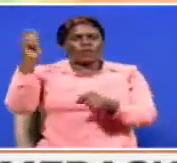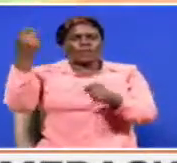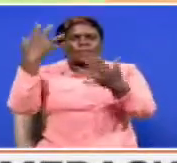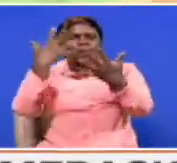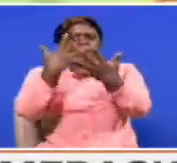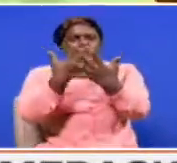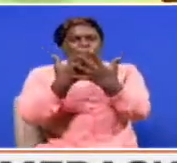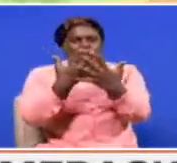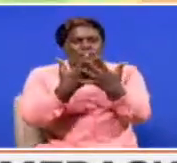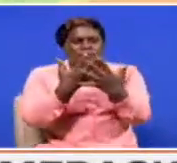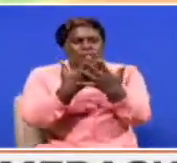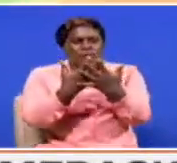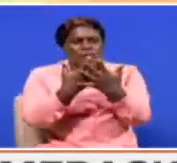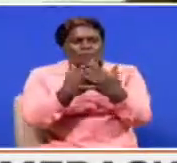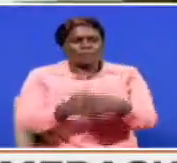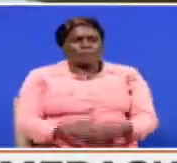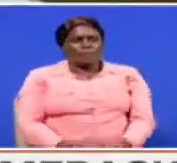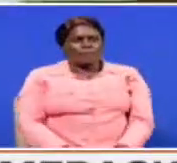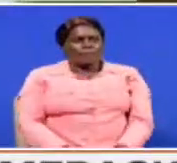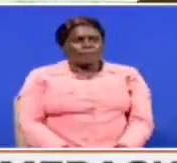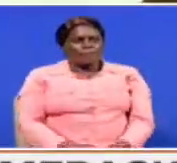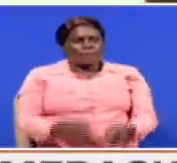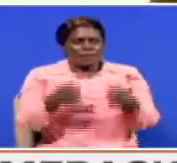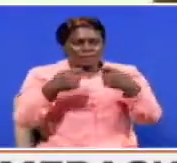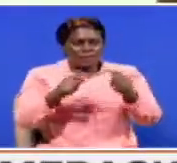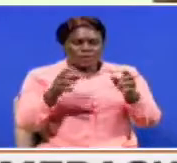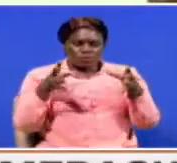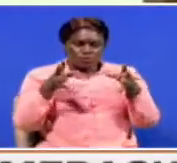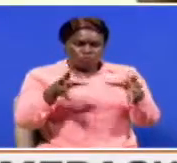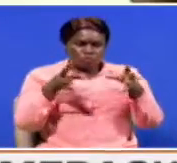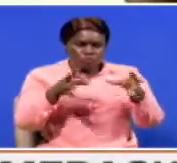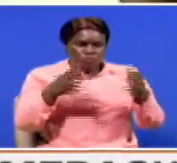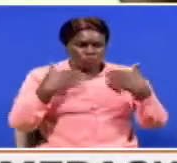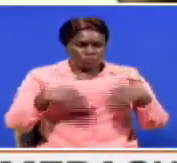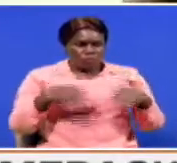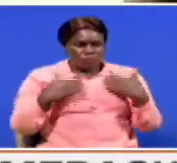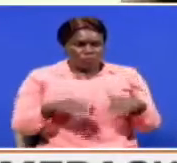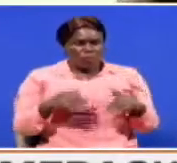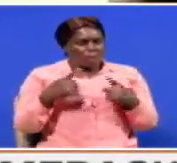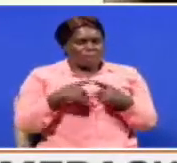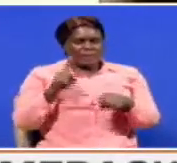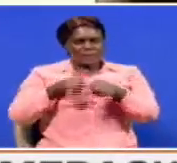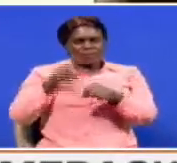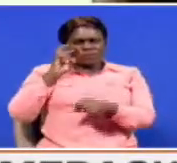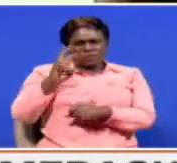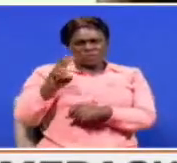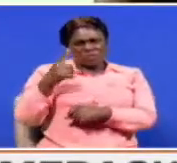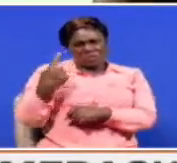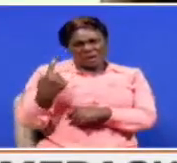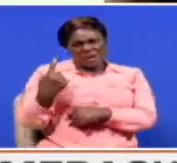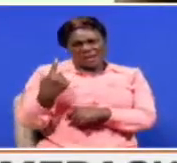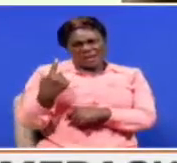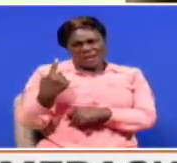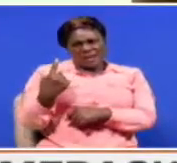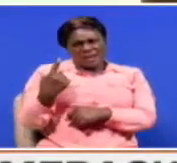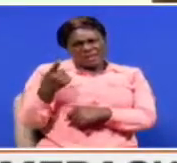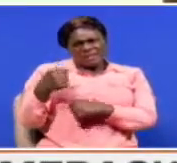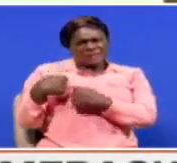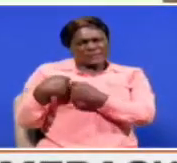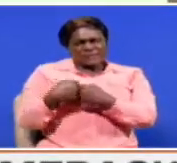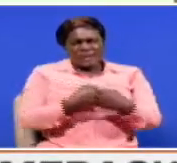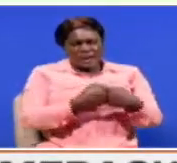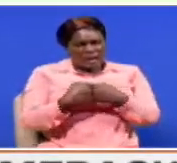prisons, axed by the coach. Tumejaribu kusukuma watu tu in one level, lakini ukiona moja kidogo akiwa bado ana